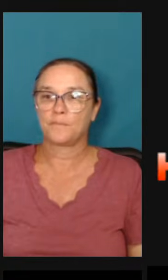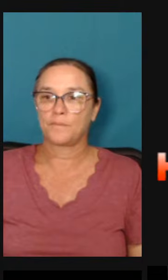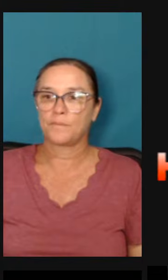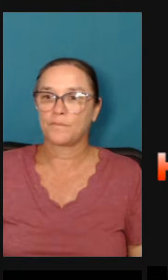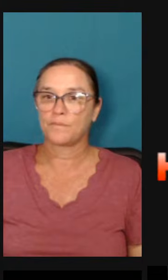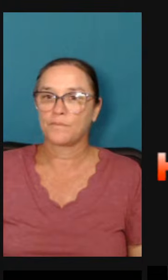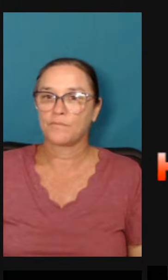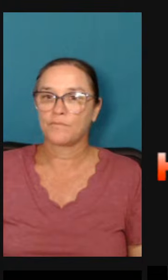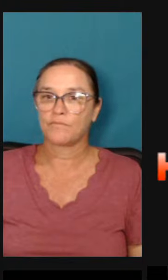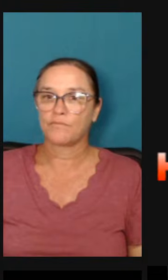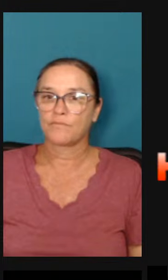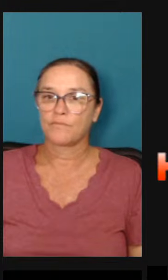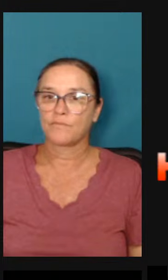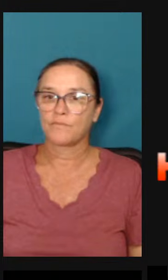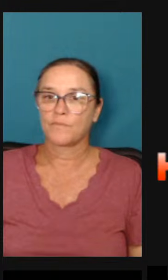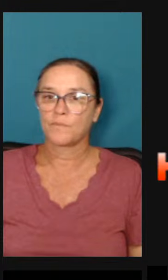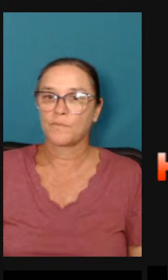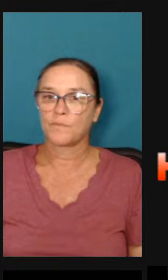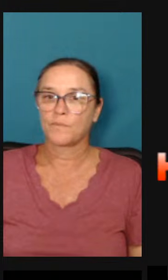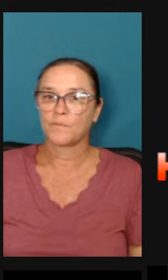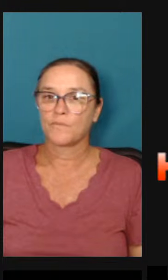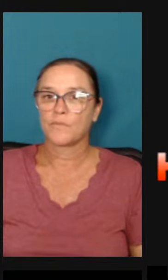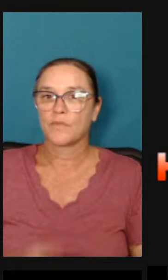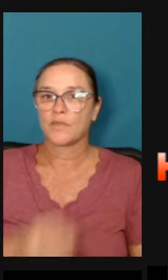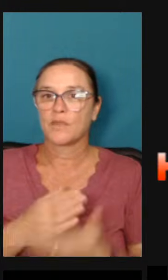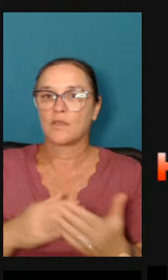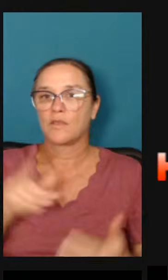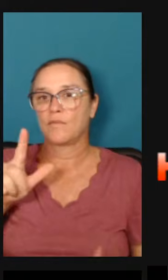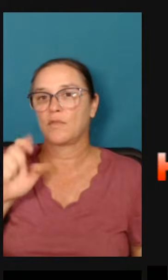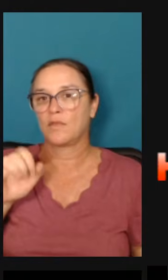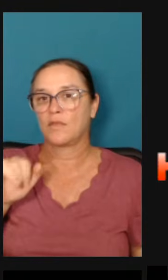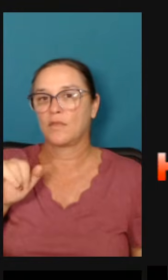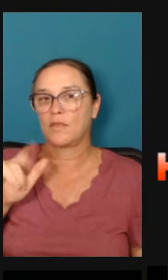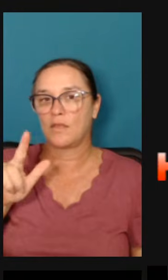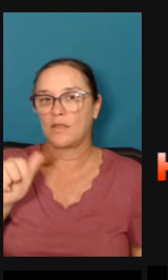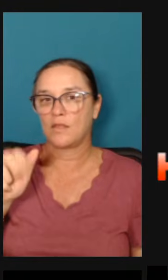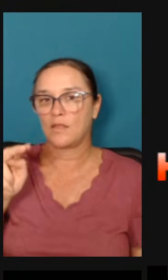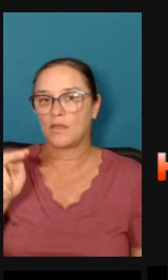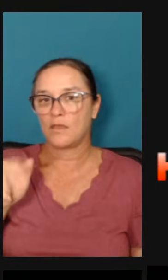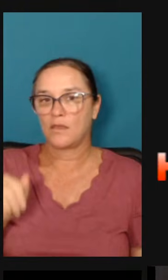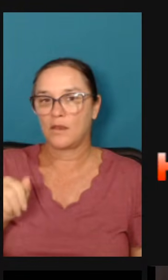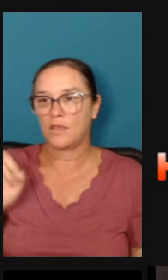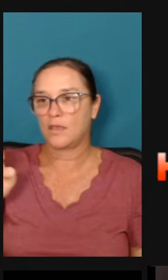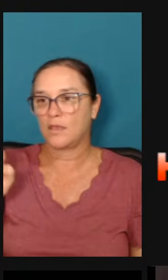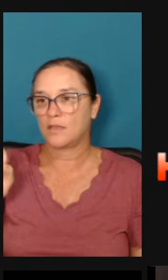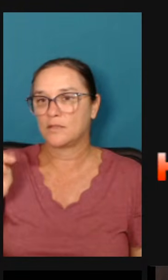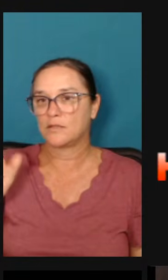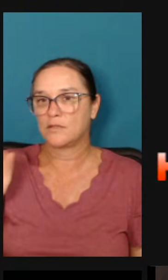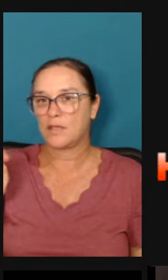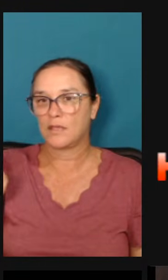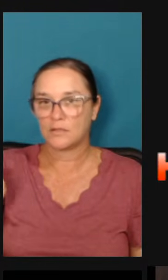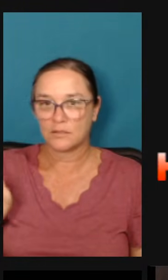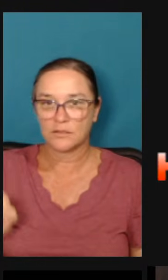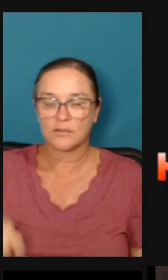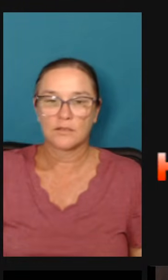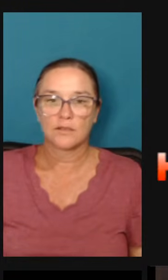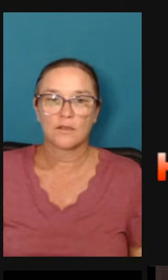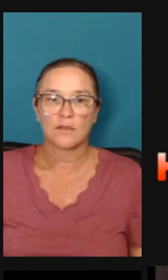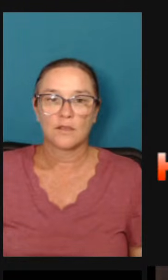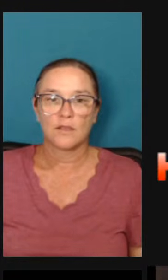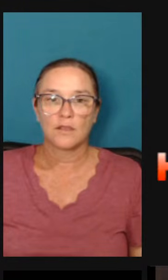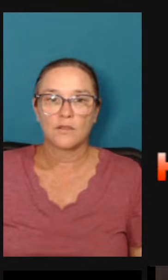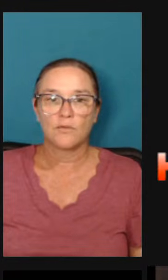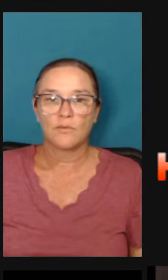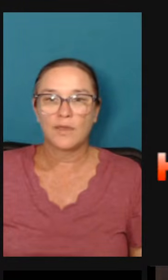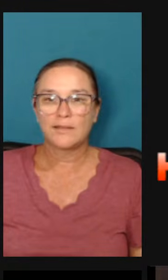that dust. There's some in Leilani Estates too. I couldn't see any myself, but there is some. And even Black Sands